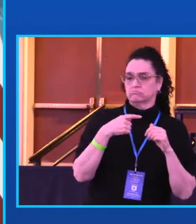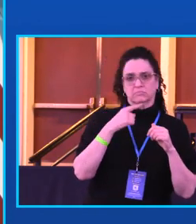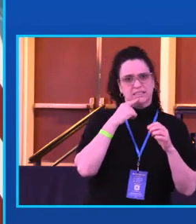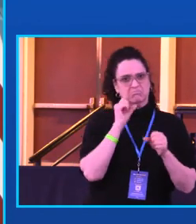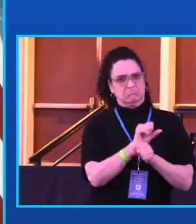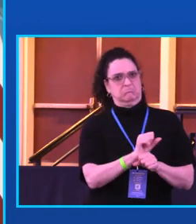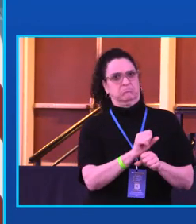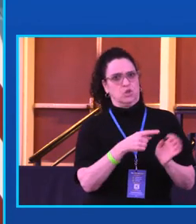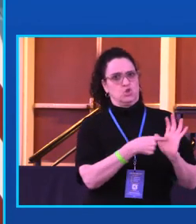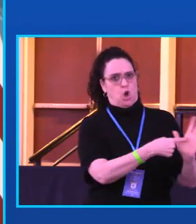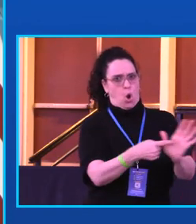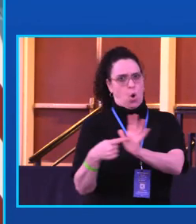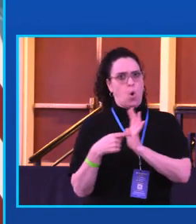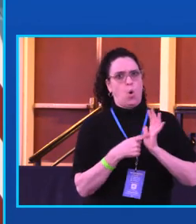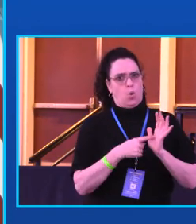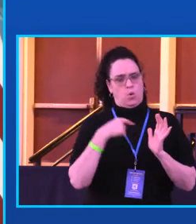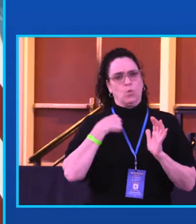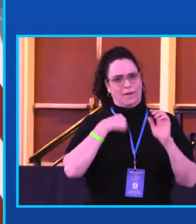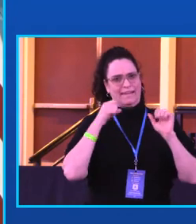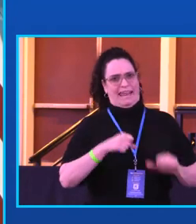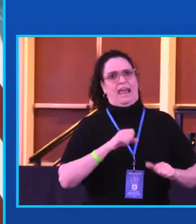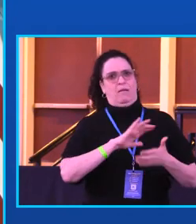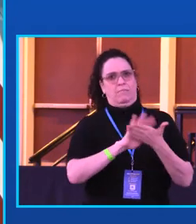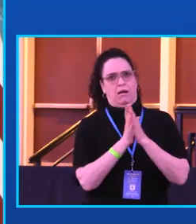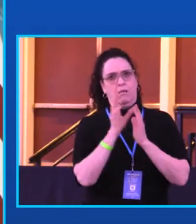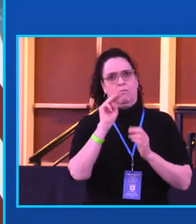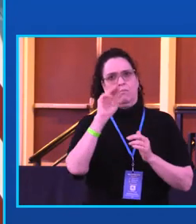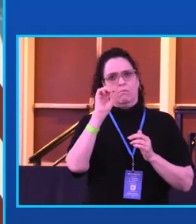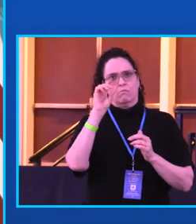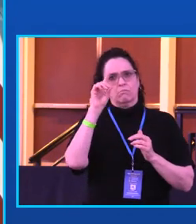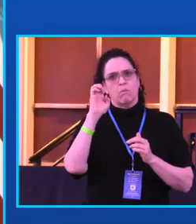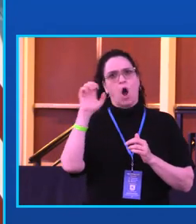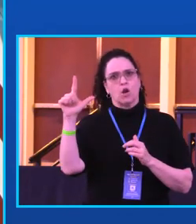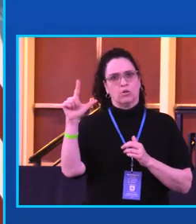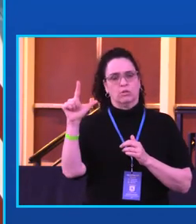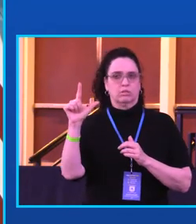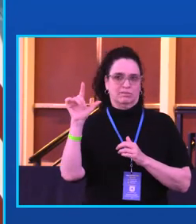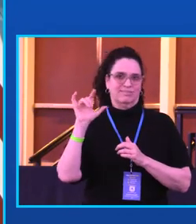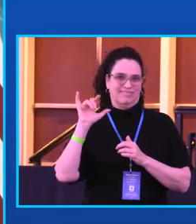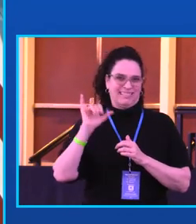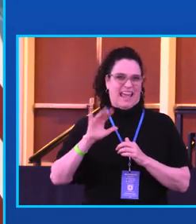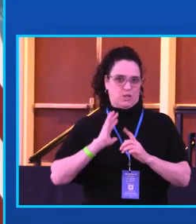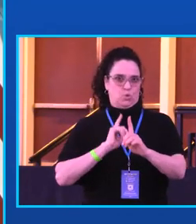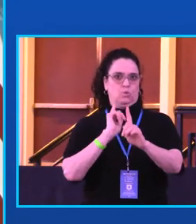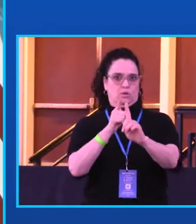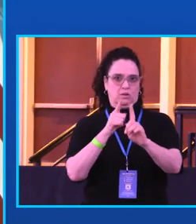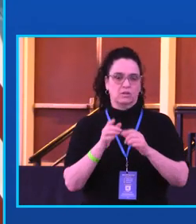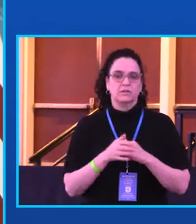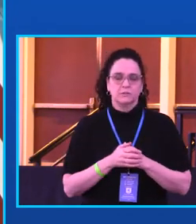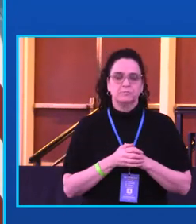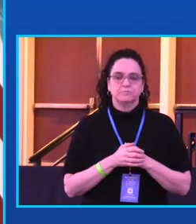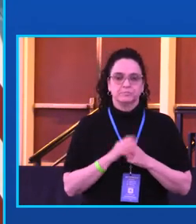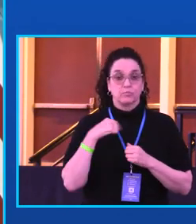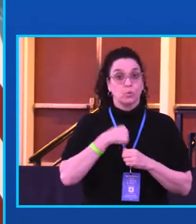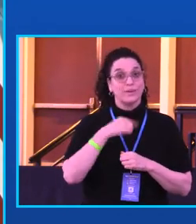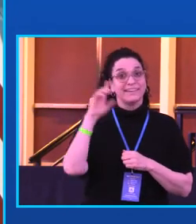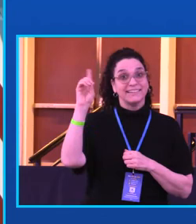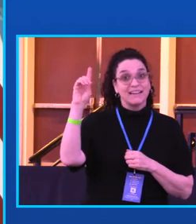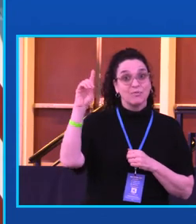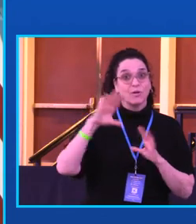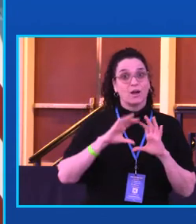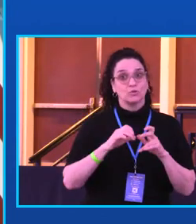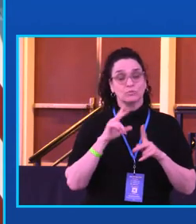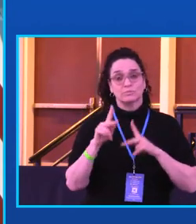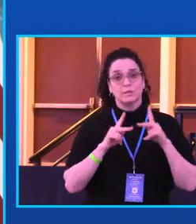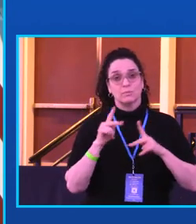doing. That's what we're doing. We are, as Democrats, continuing